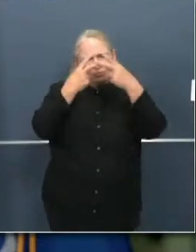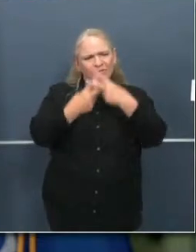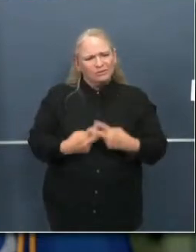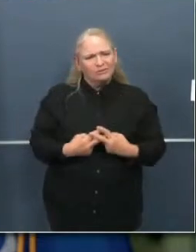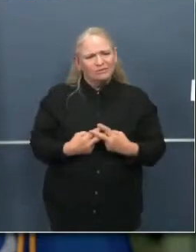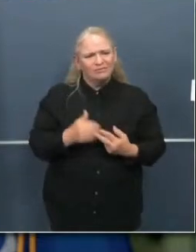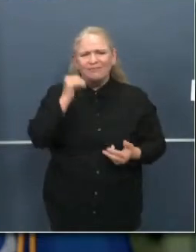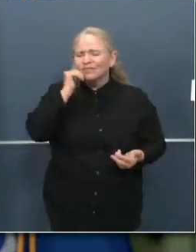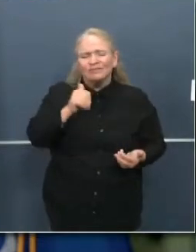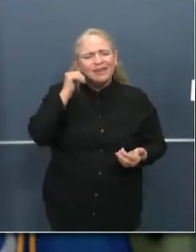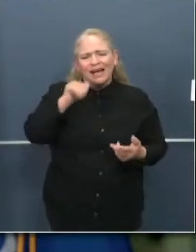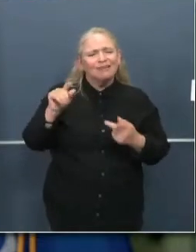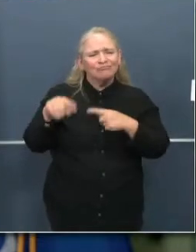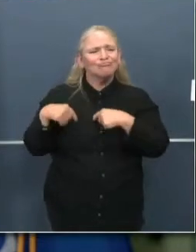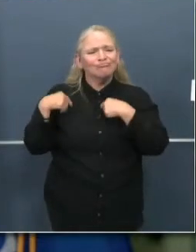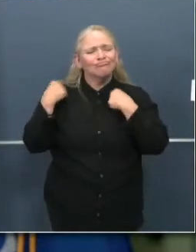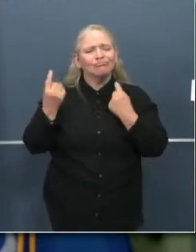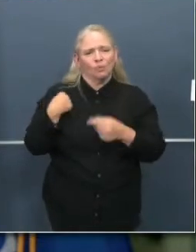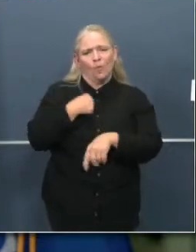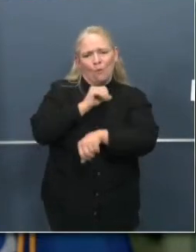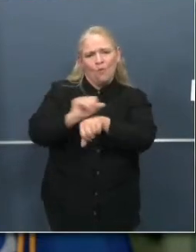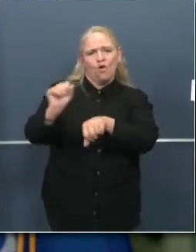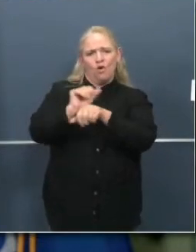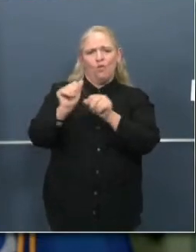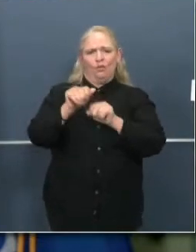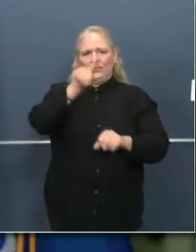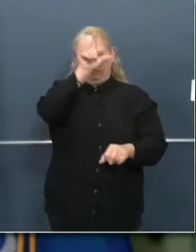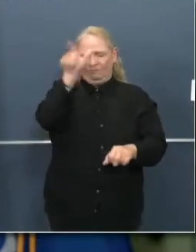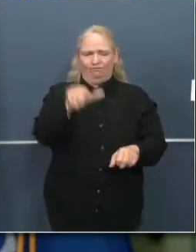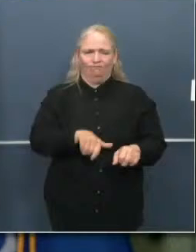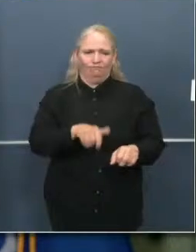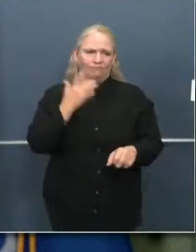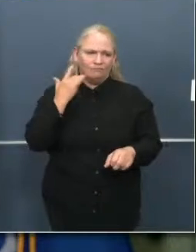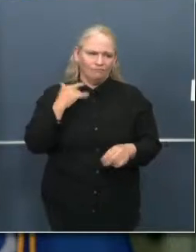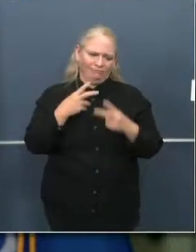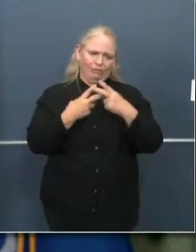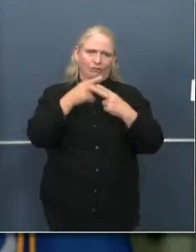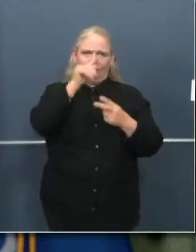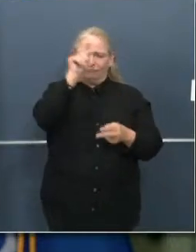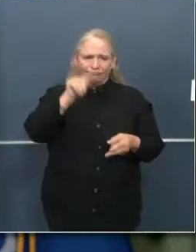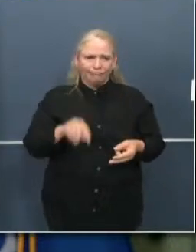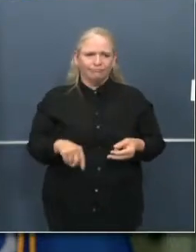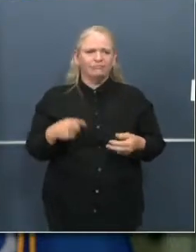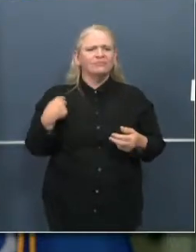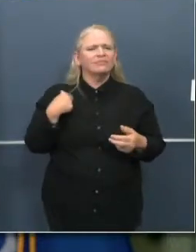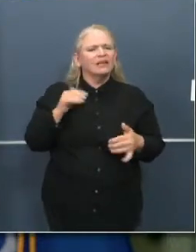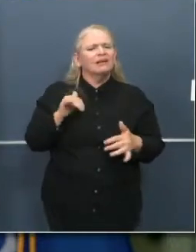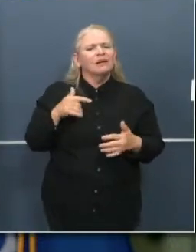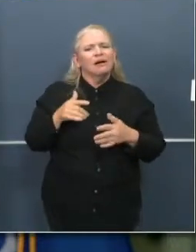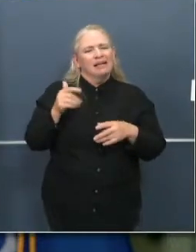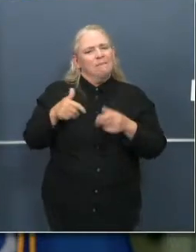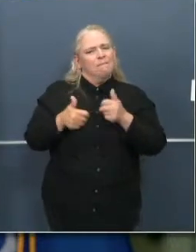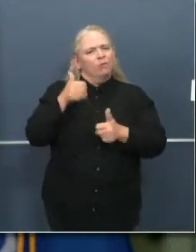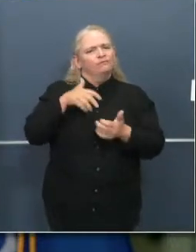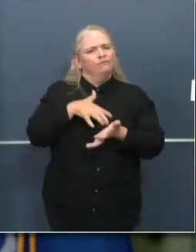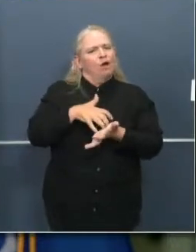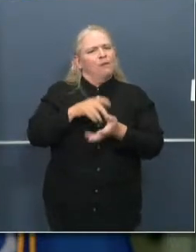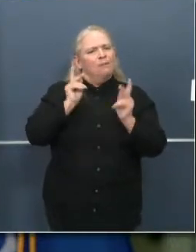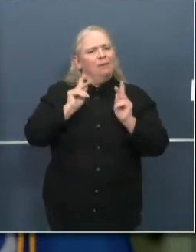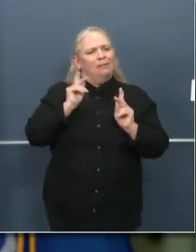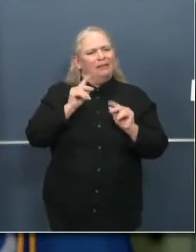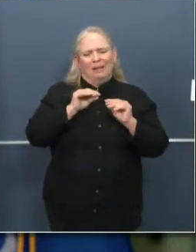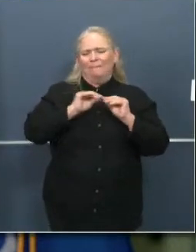population into an environment that's safe and or back in an expedited and responsible sense, back into the